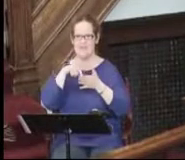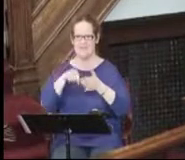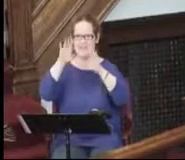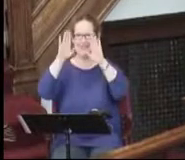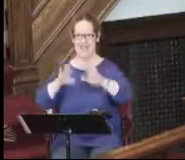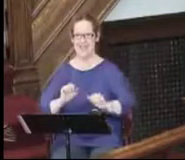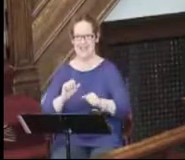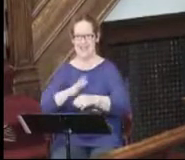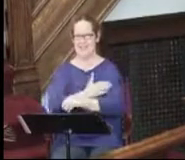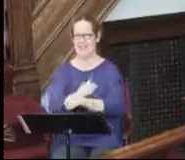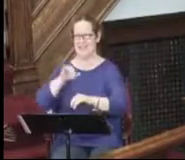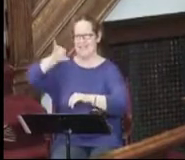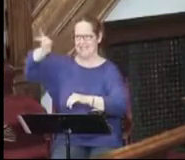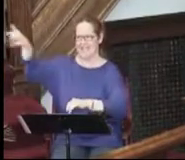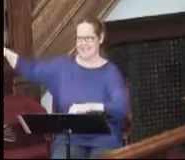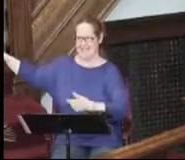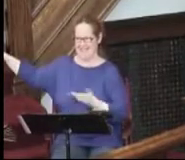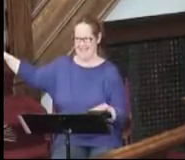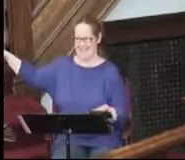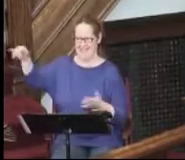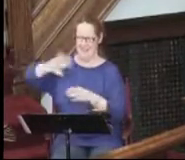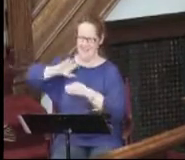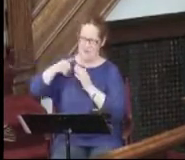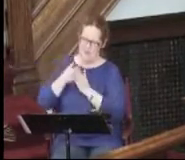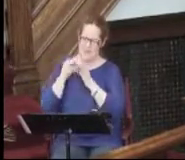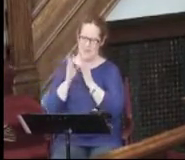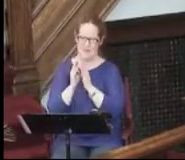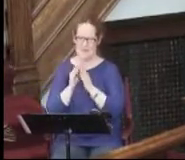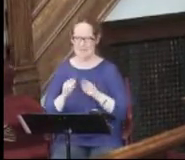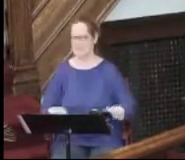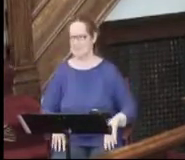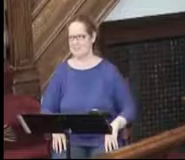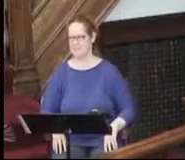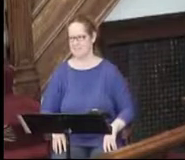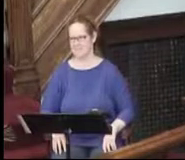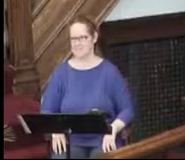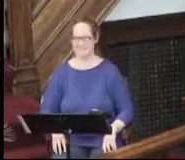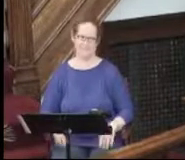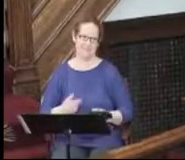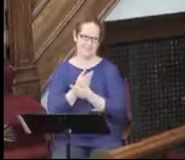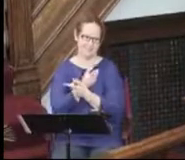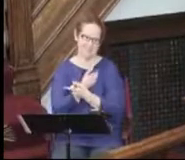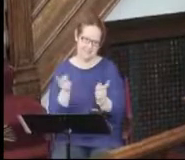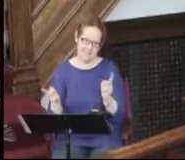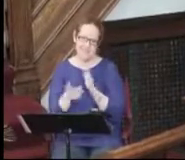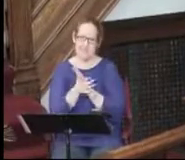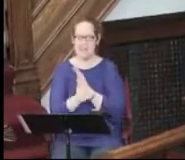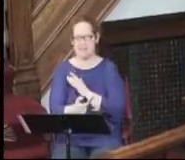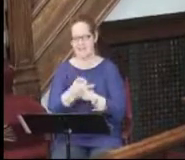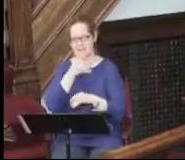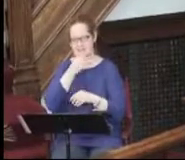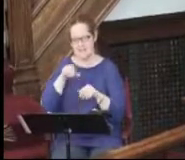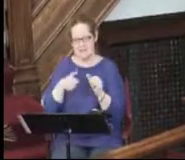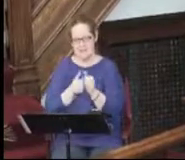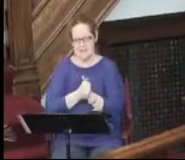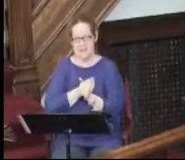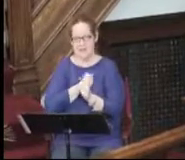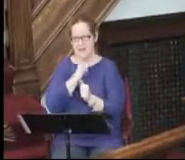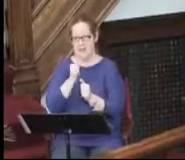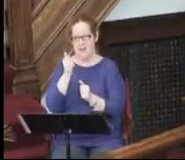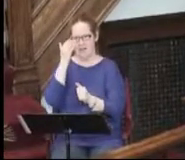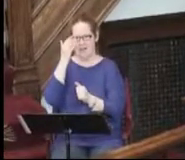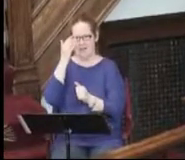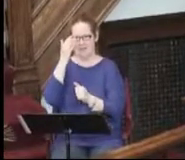Sunday he'll get to stay where he started for a whole service. There are those whose talents lie behind the scenes and are often not